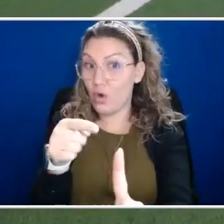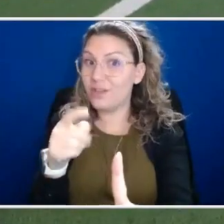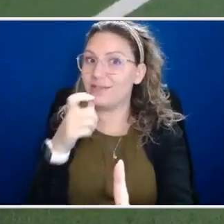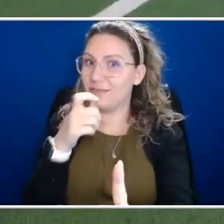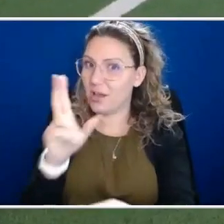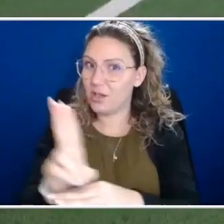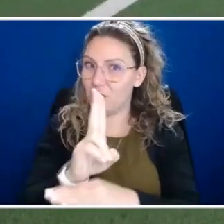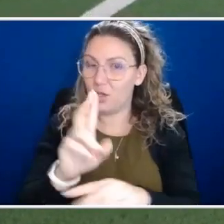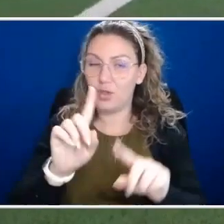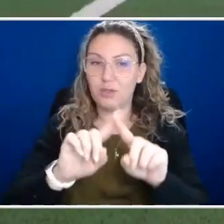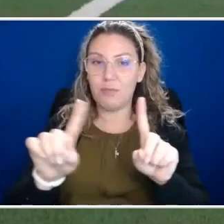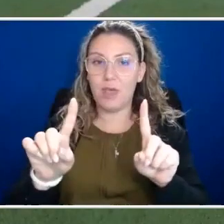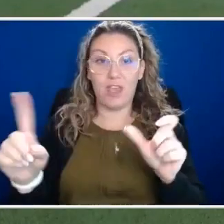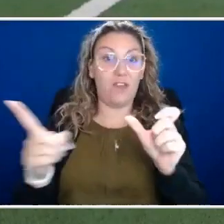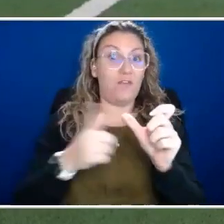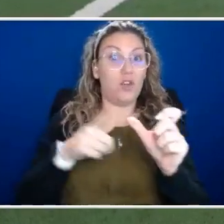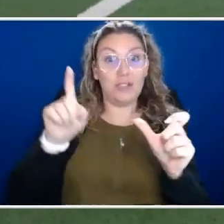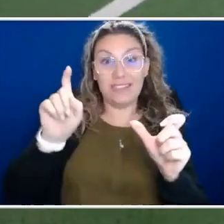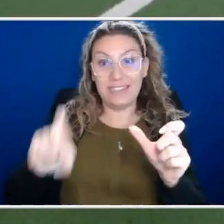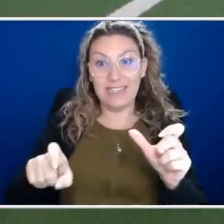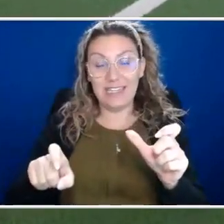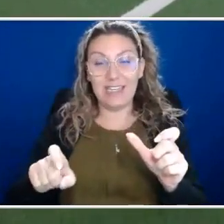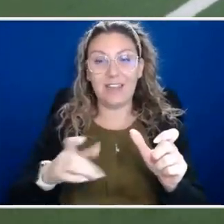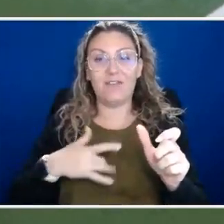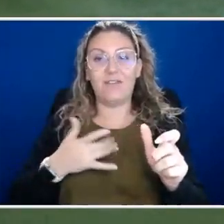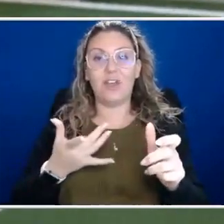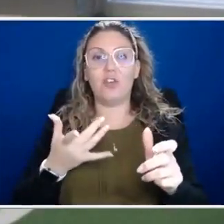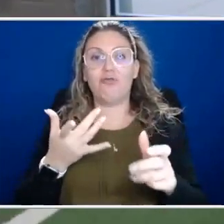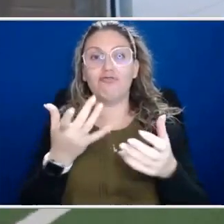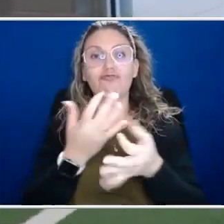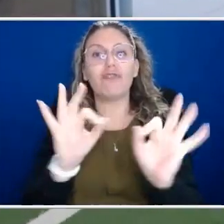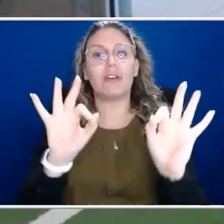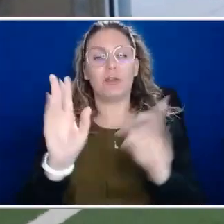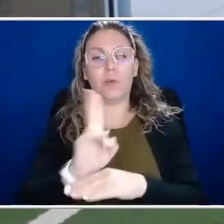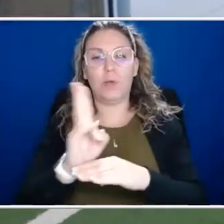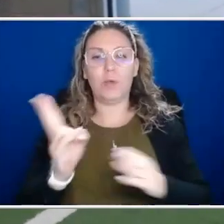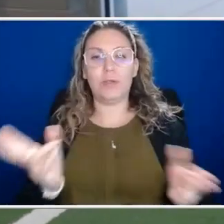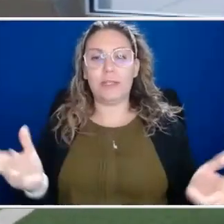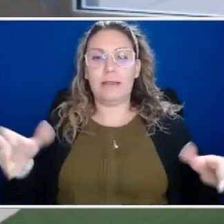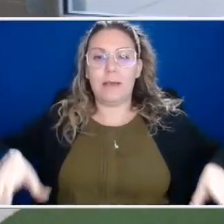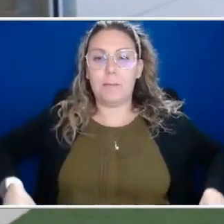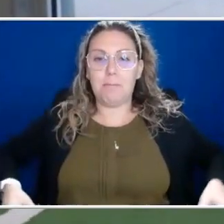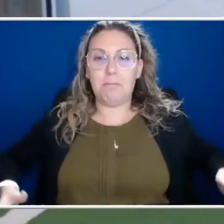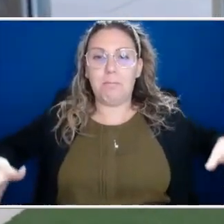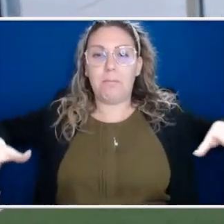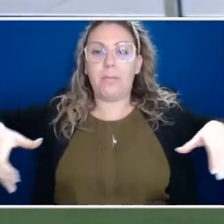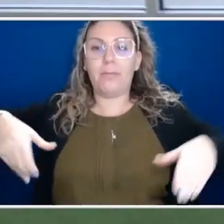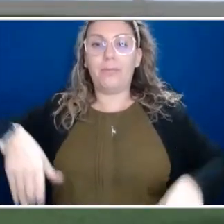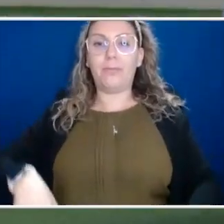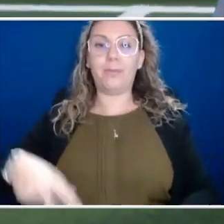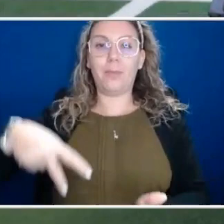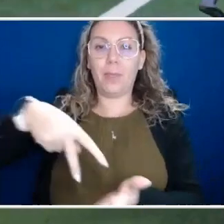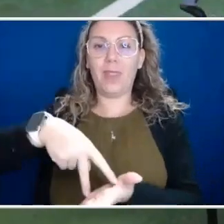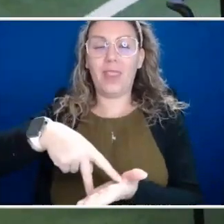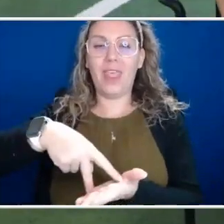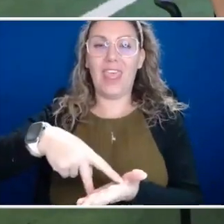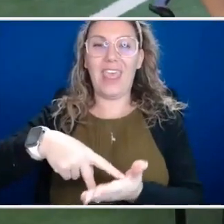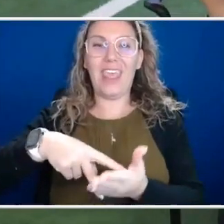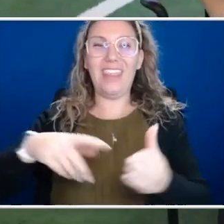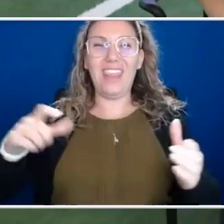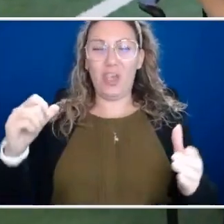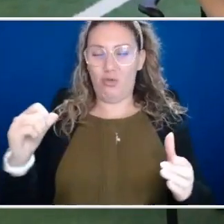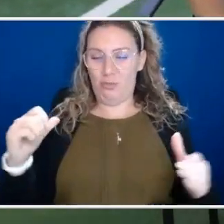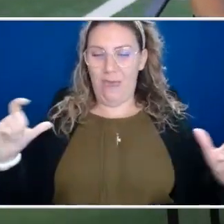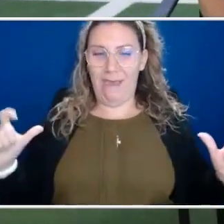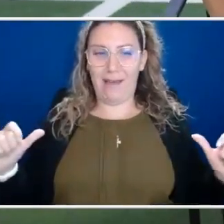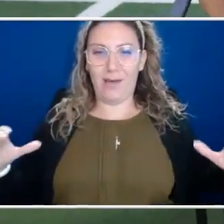need them, feel free to use them. So from there, all you're doing is standing and then squeezing through the backside to get back down to that chair, using